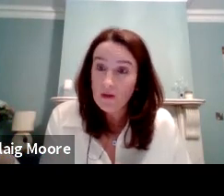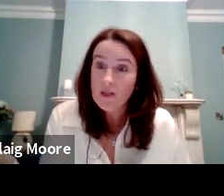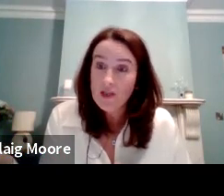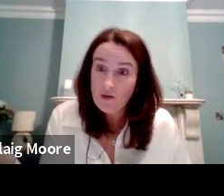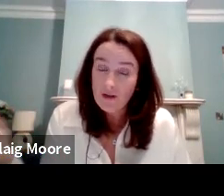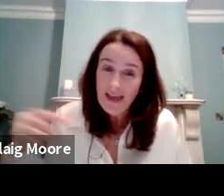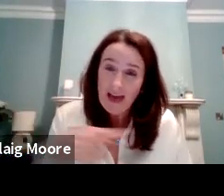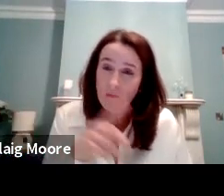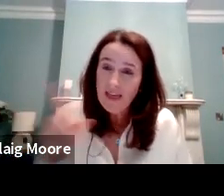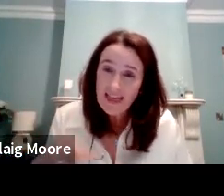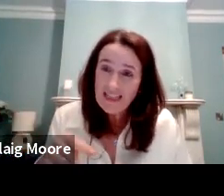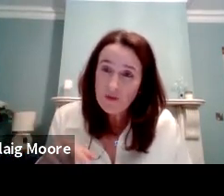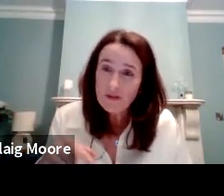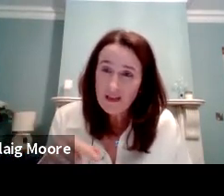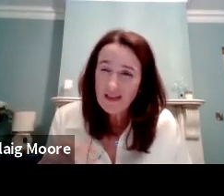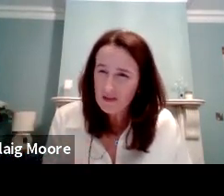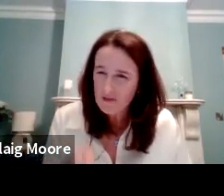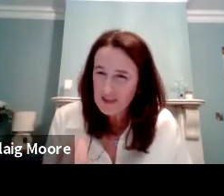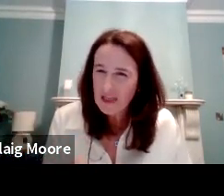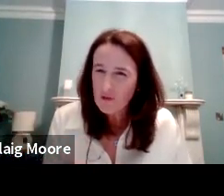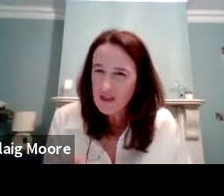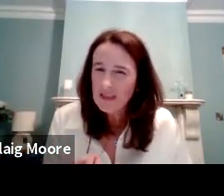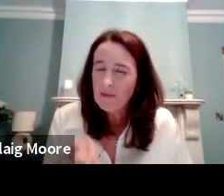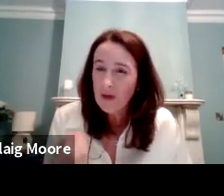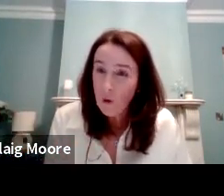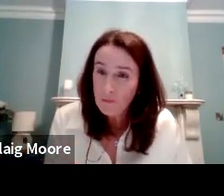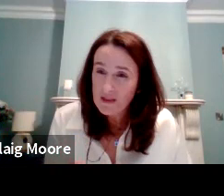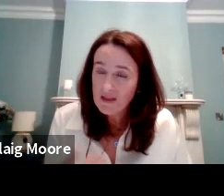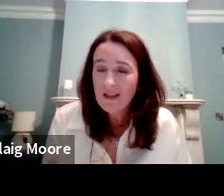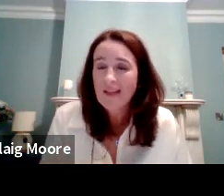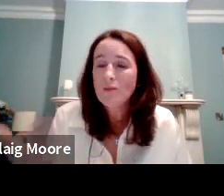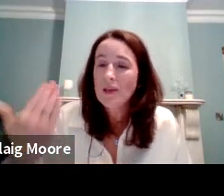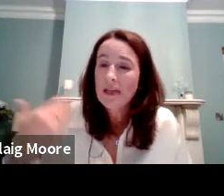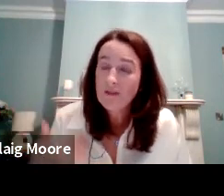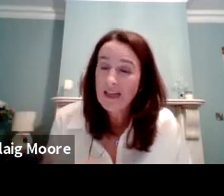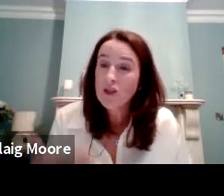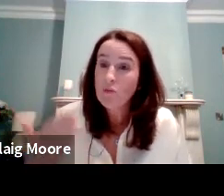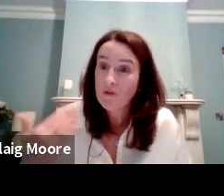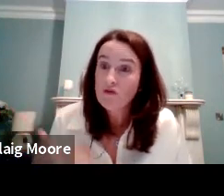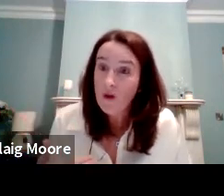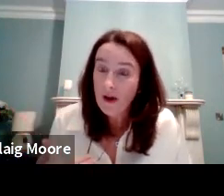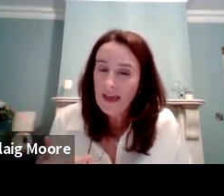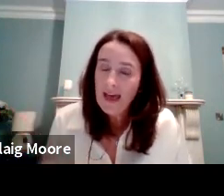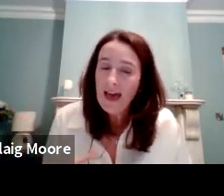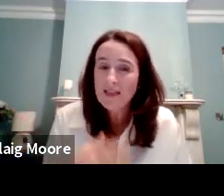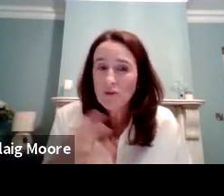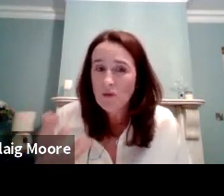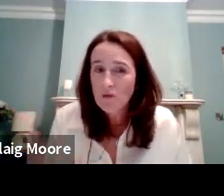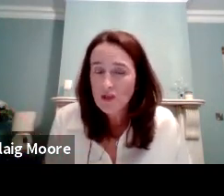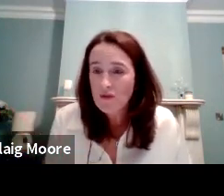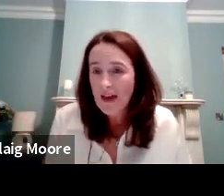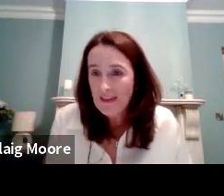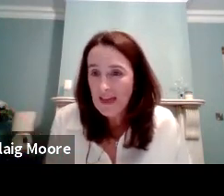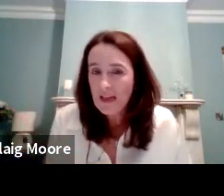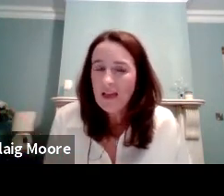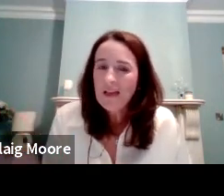about the world in general. And we can get into a cycle of self-criticism and hopelessness, and then we can end up withdrawing. And I suppose when we